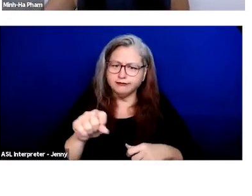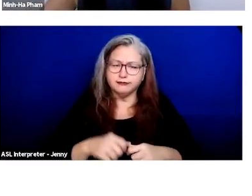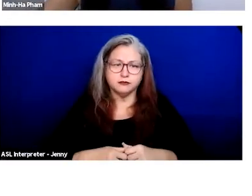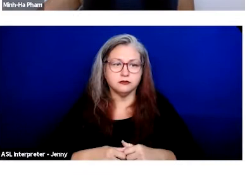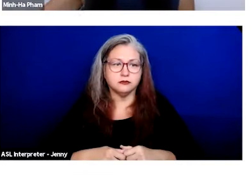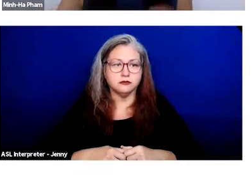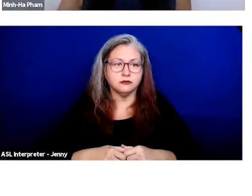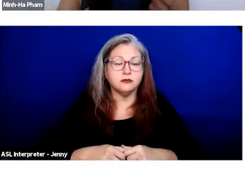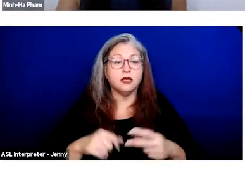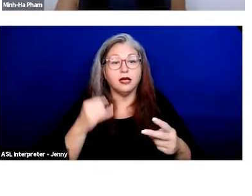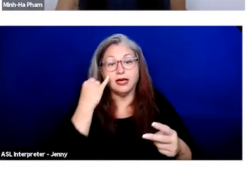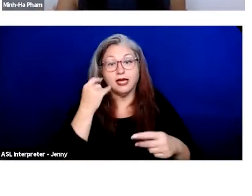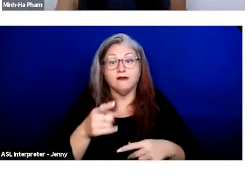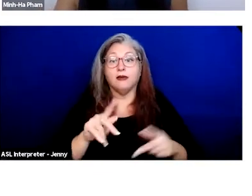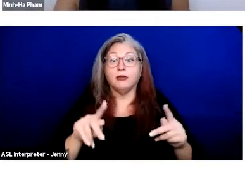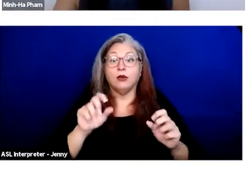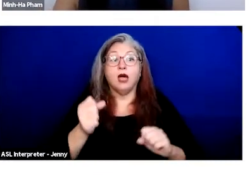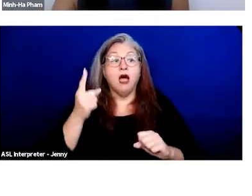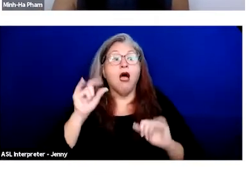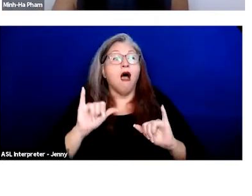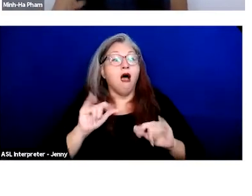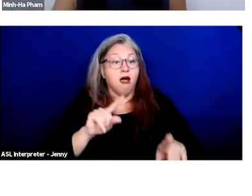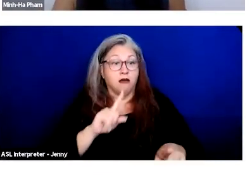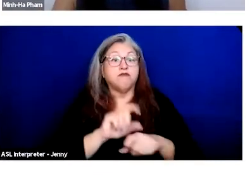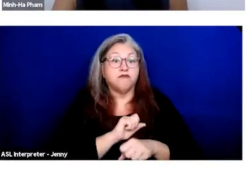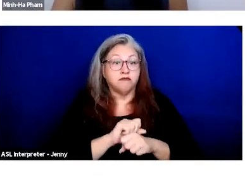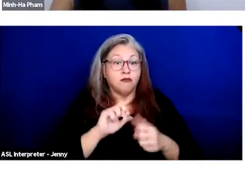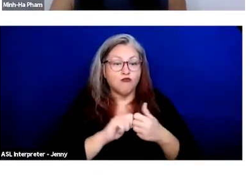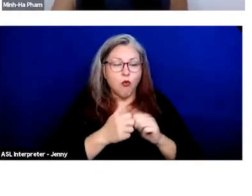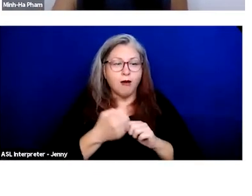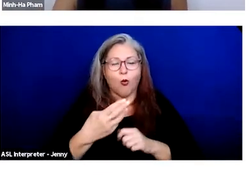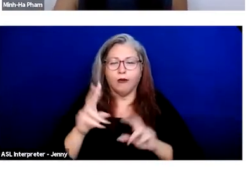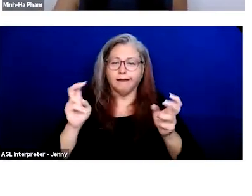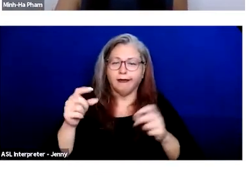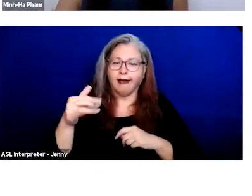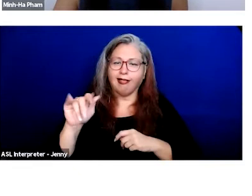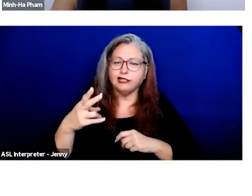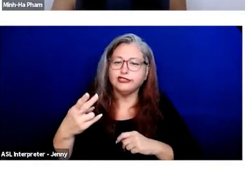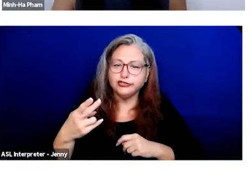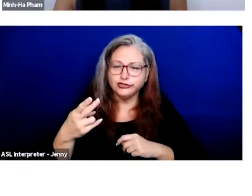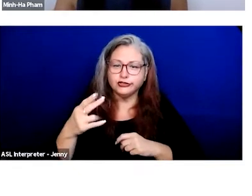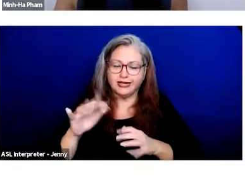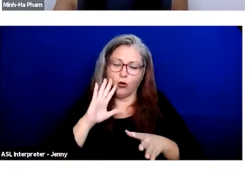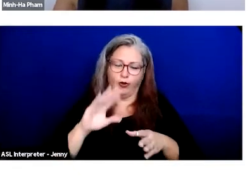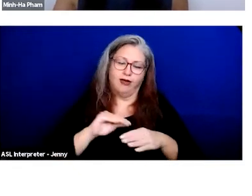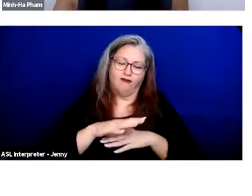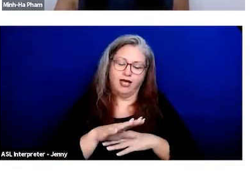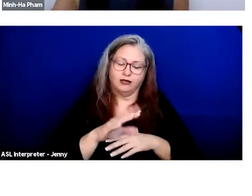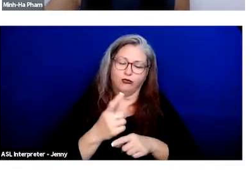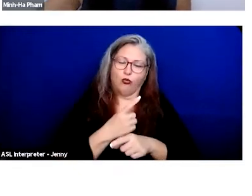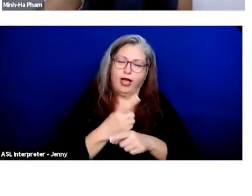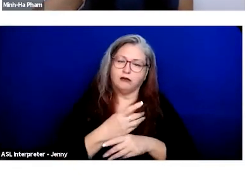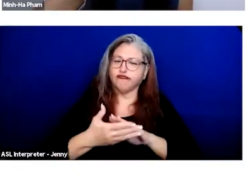And when racism is understood as a problem or a glitch that upsets the ordinary functioning of global capitalism,